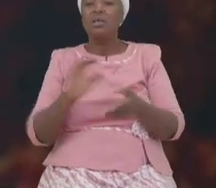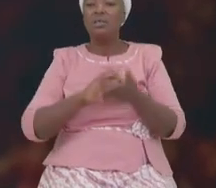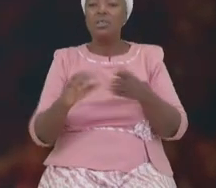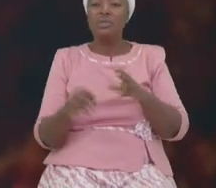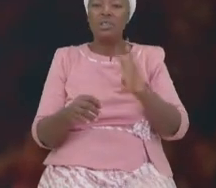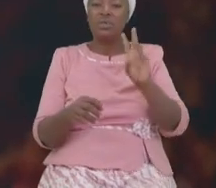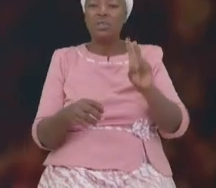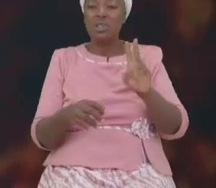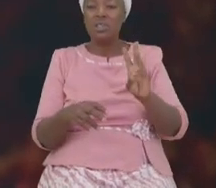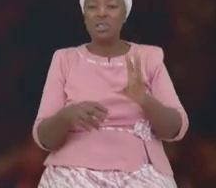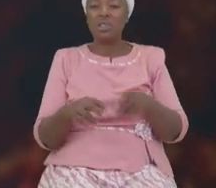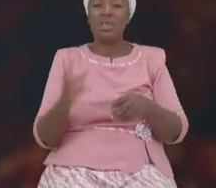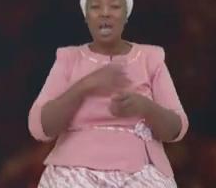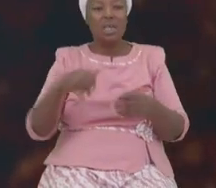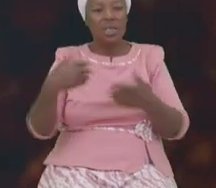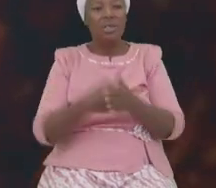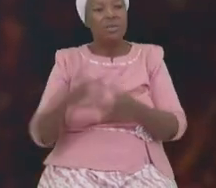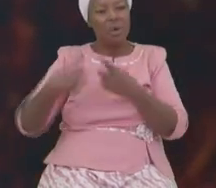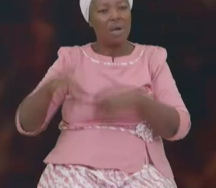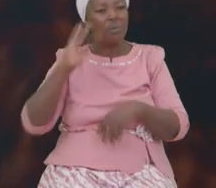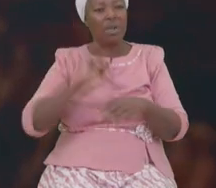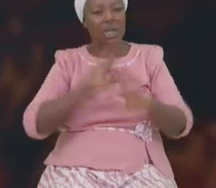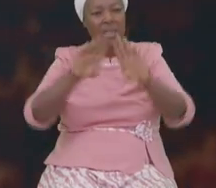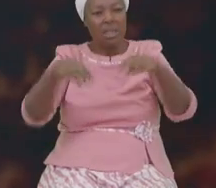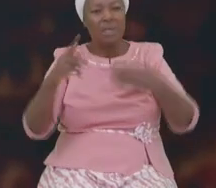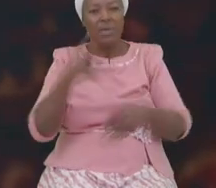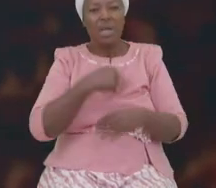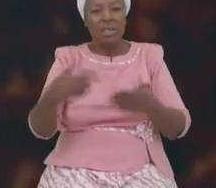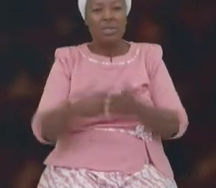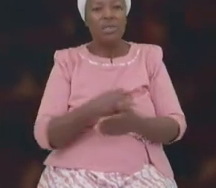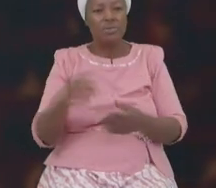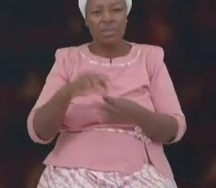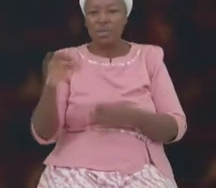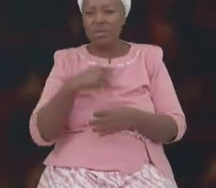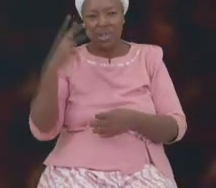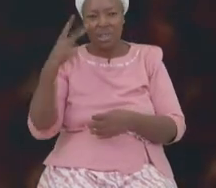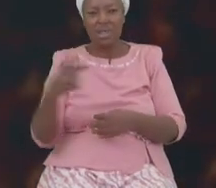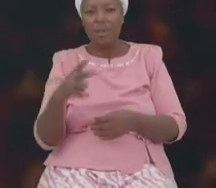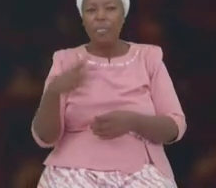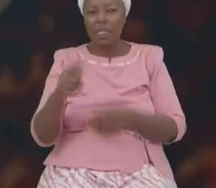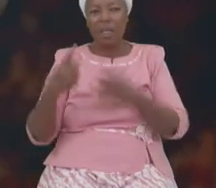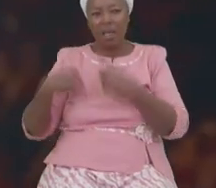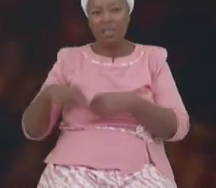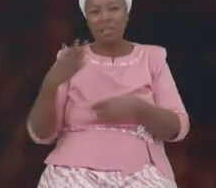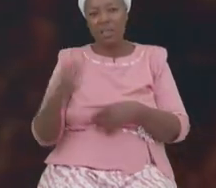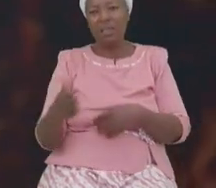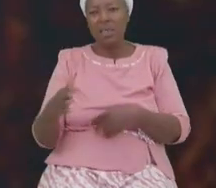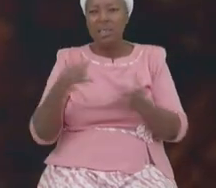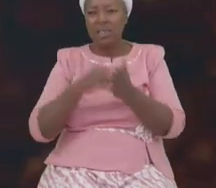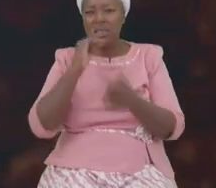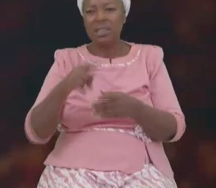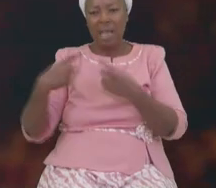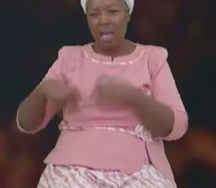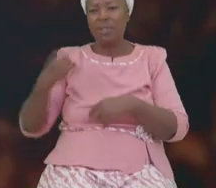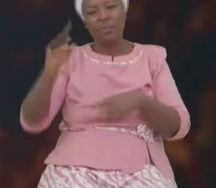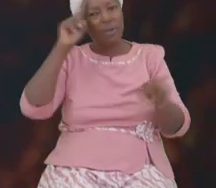and a new heart will I give you, and a new spirit. You see the heart there? It's the heart of the